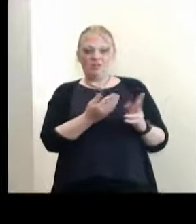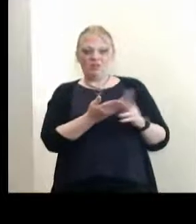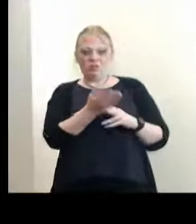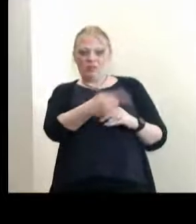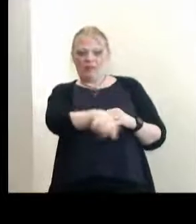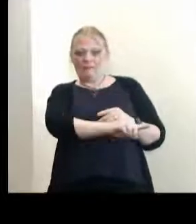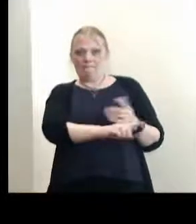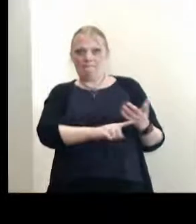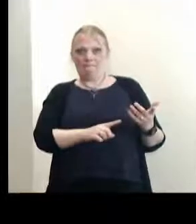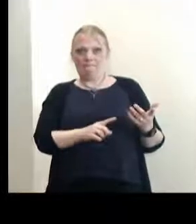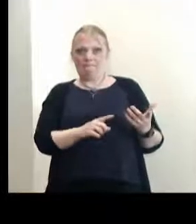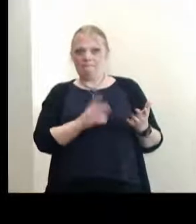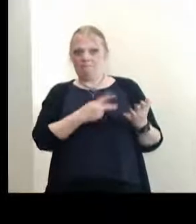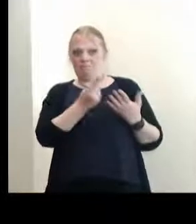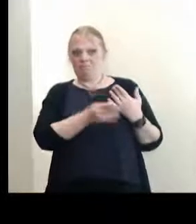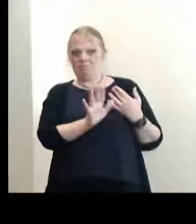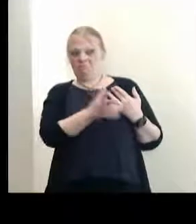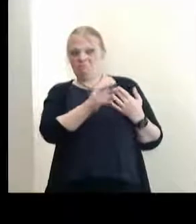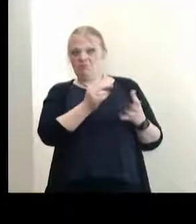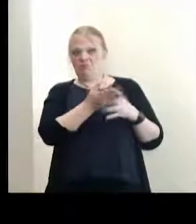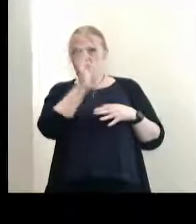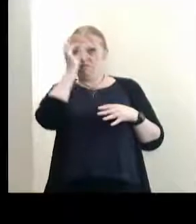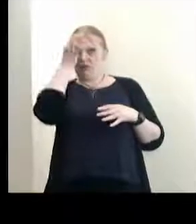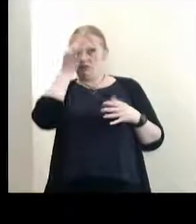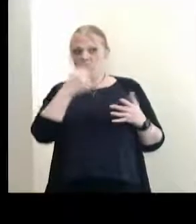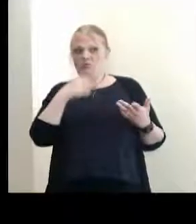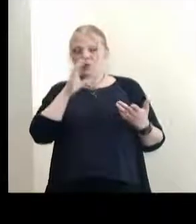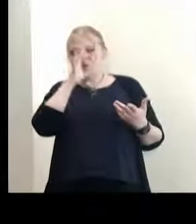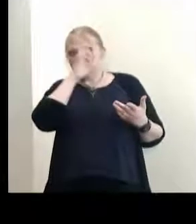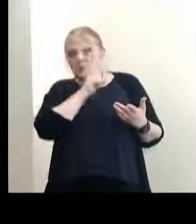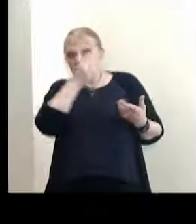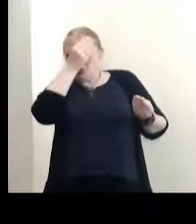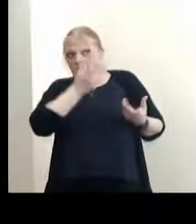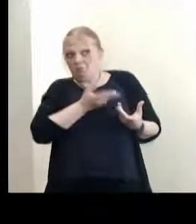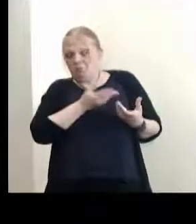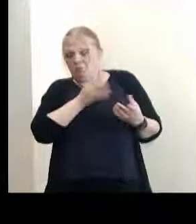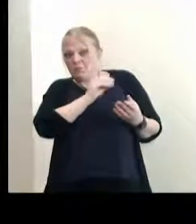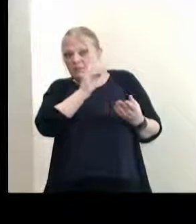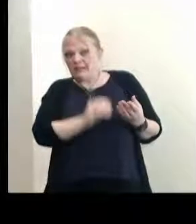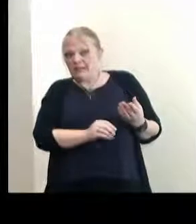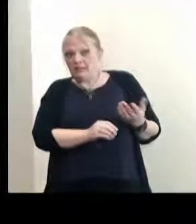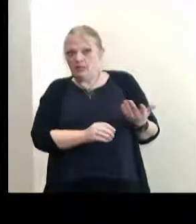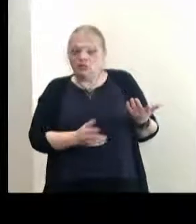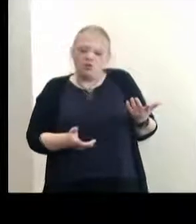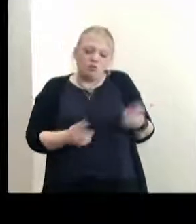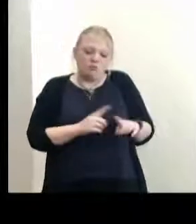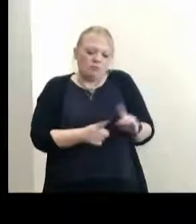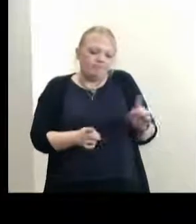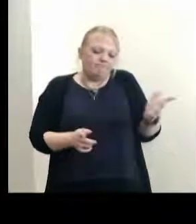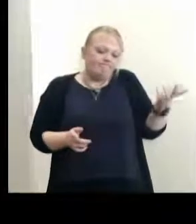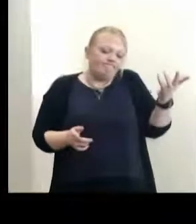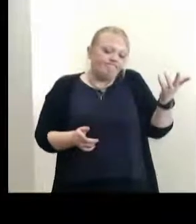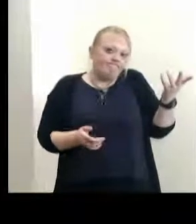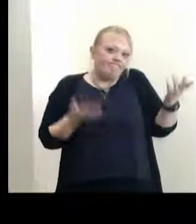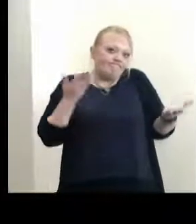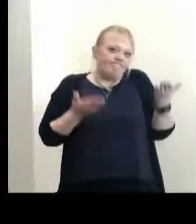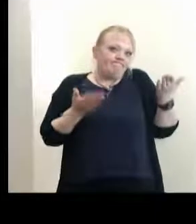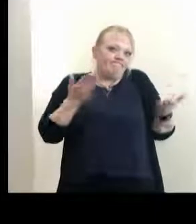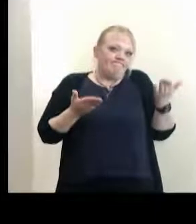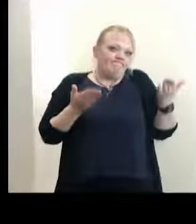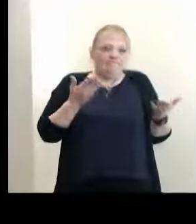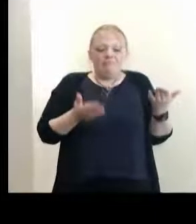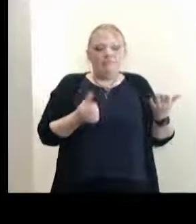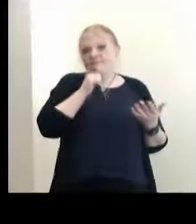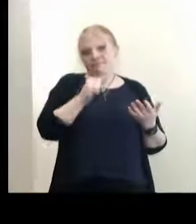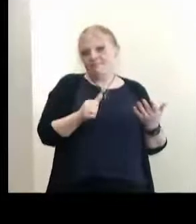through a program through there. And I would assume we would have gotten information on the percentage of people, but maybe there's something off because of